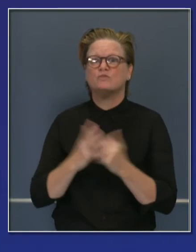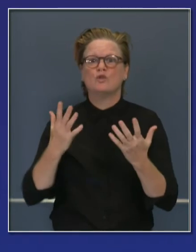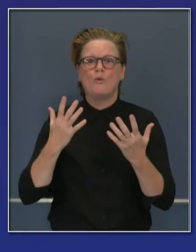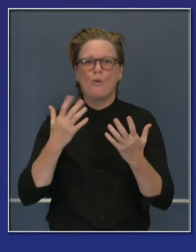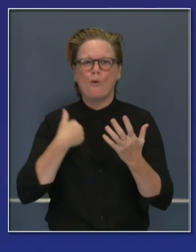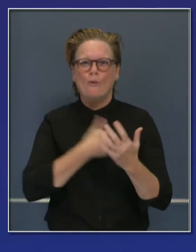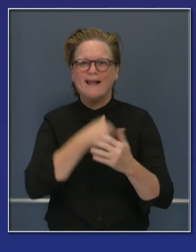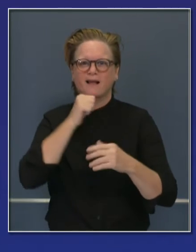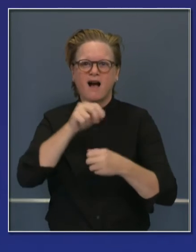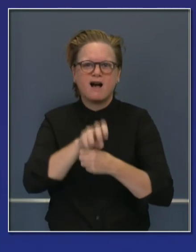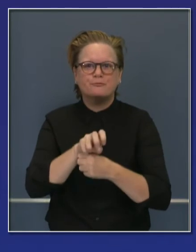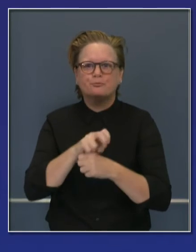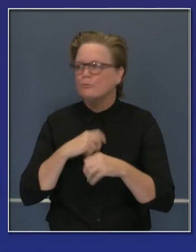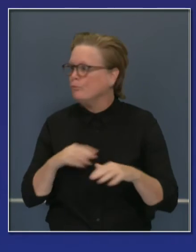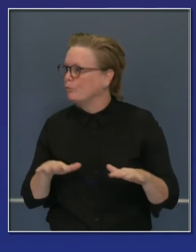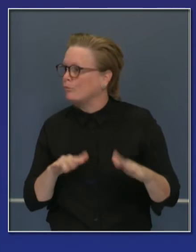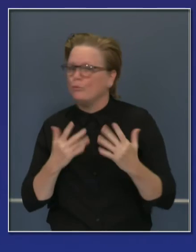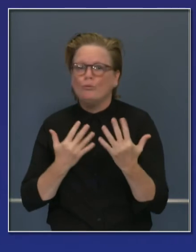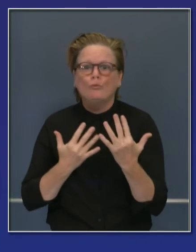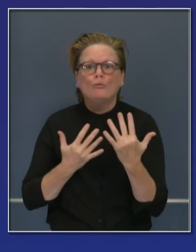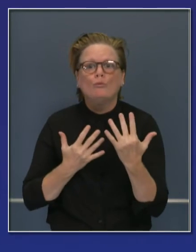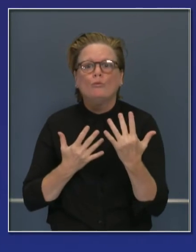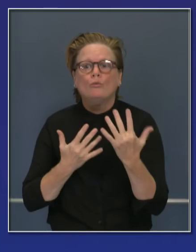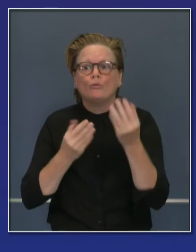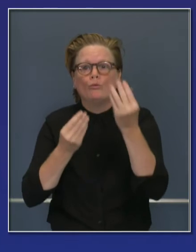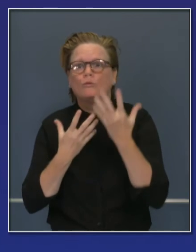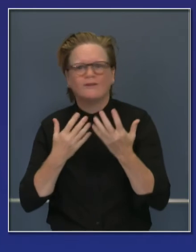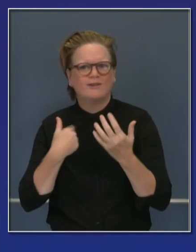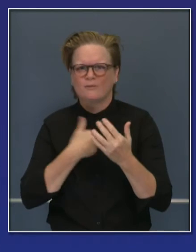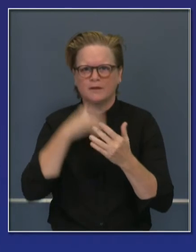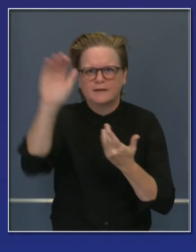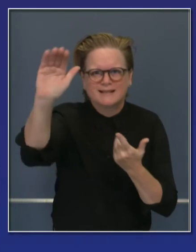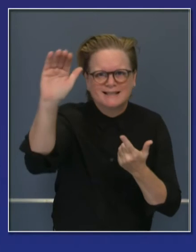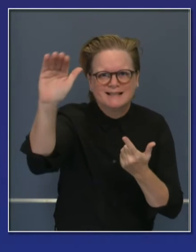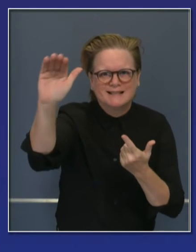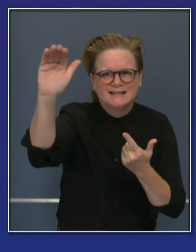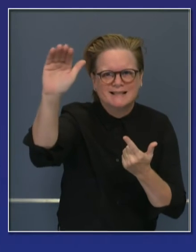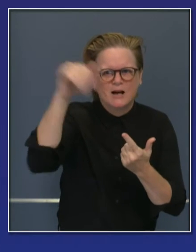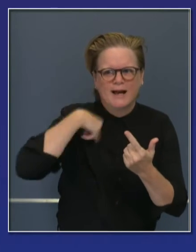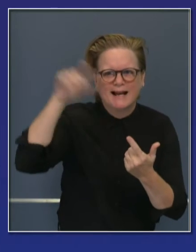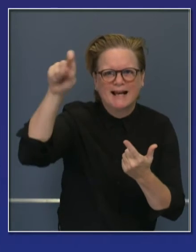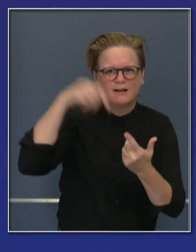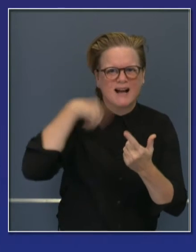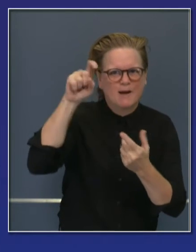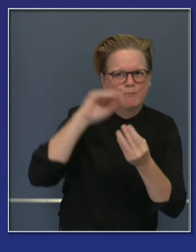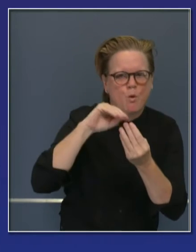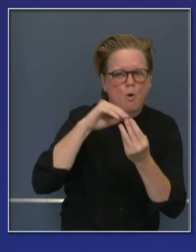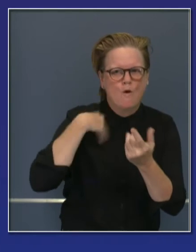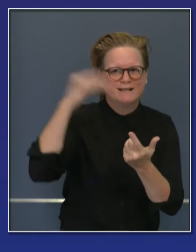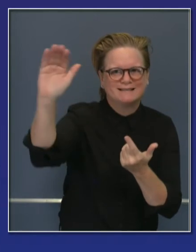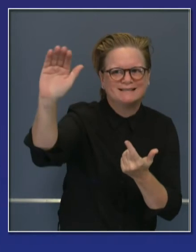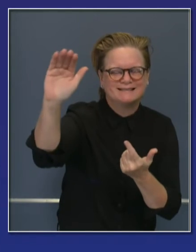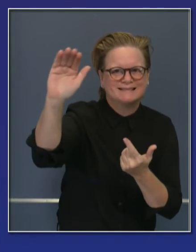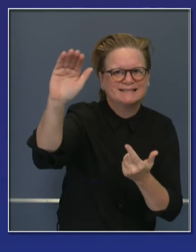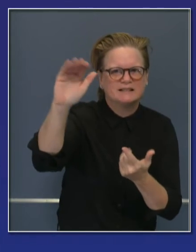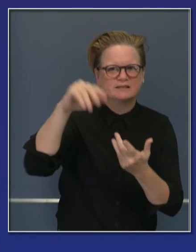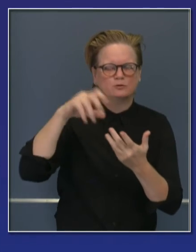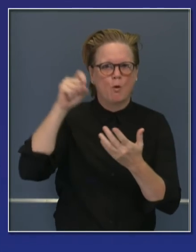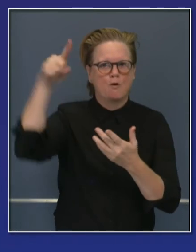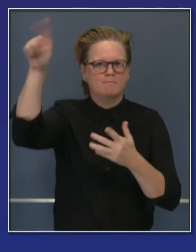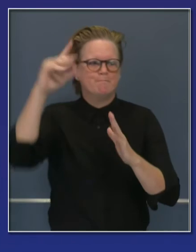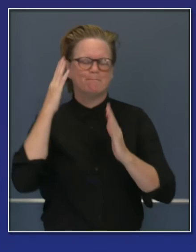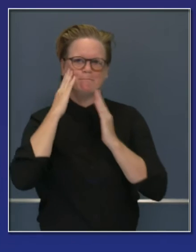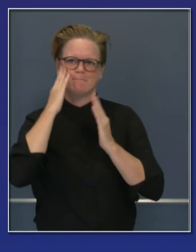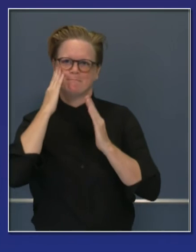we need. That's what we've received from the federal government. That's what we need more from the federal government still. The state